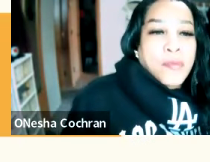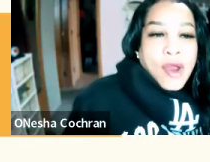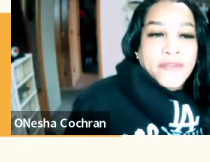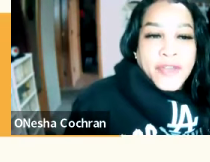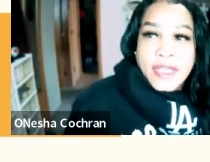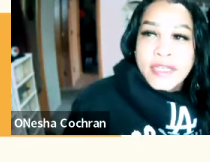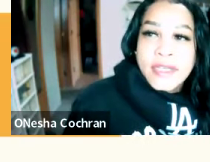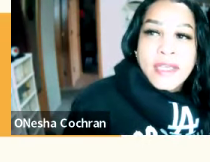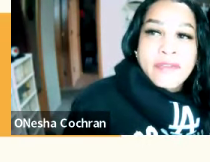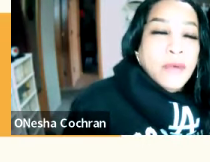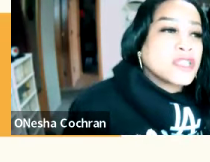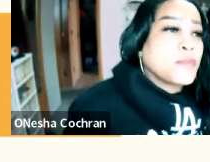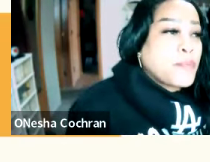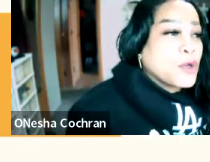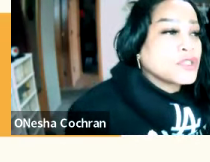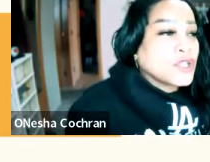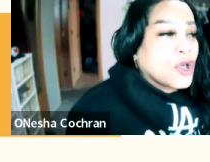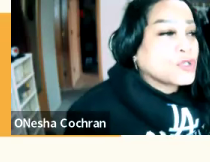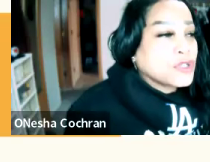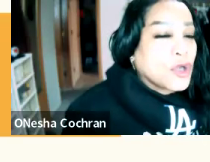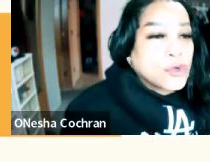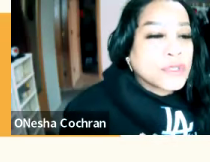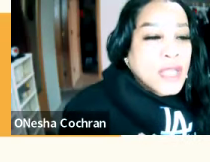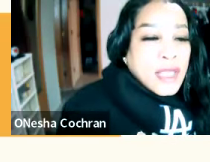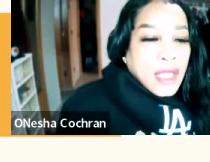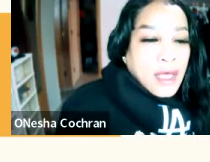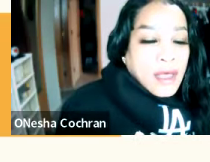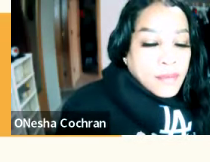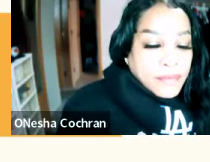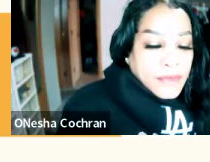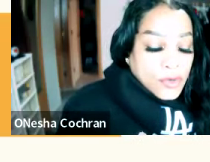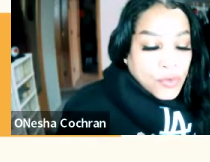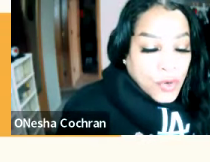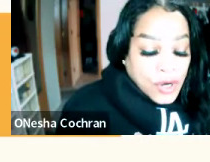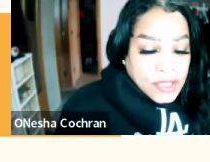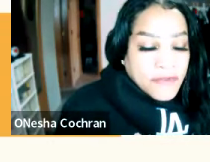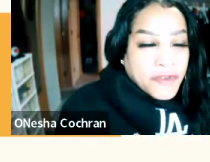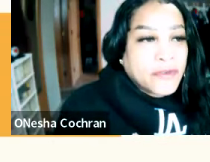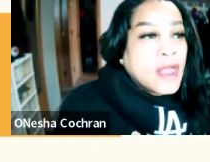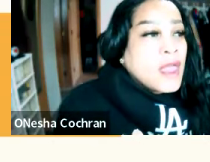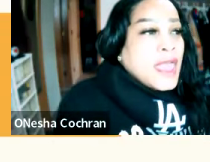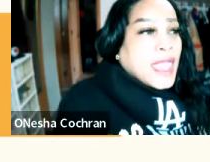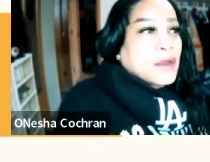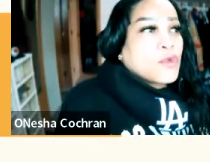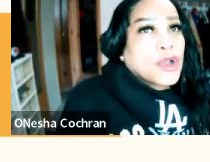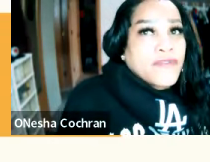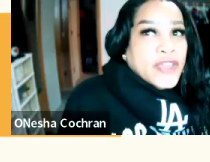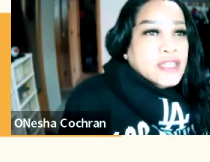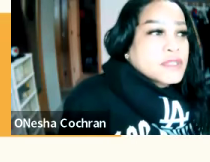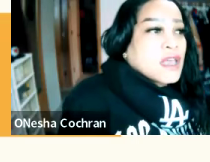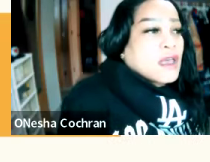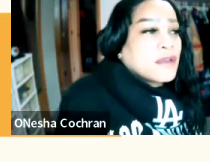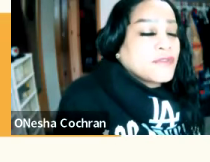specific earmarked fund that was supposed to go to those who were suffering and